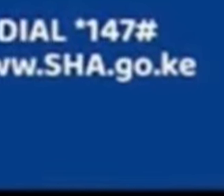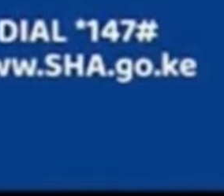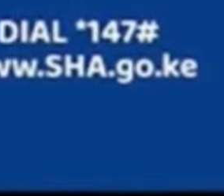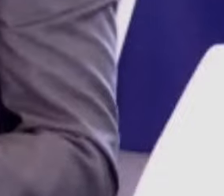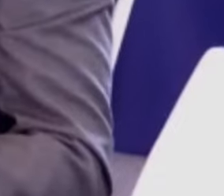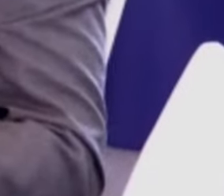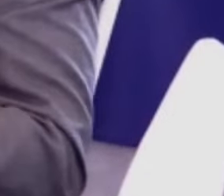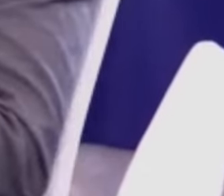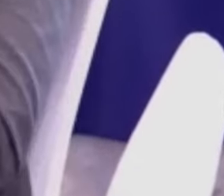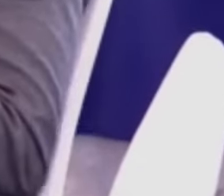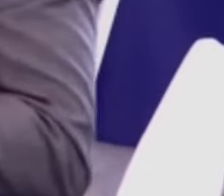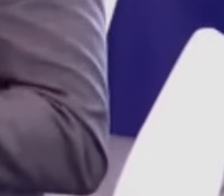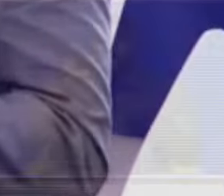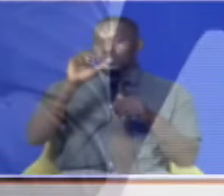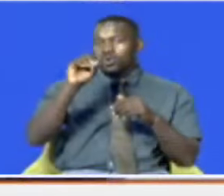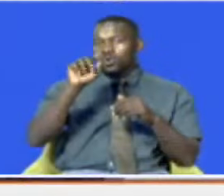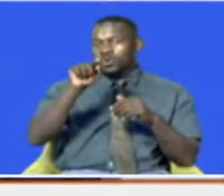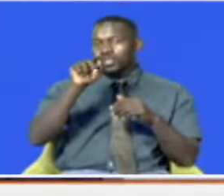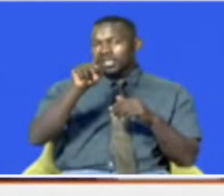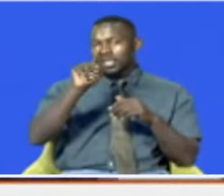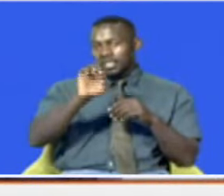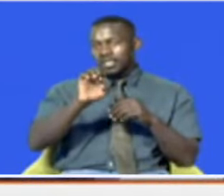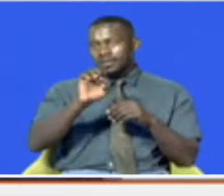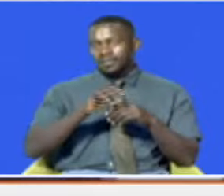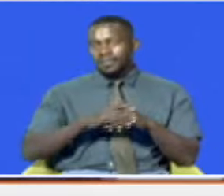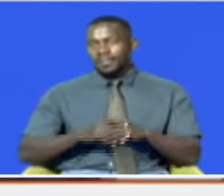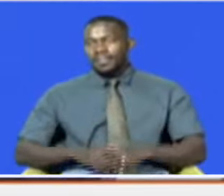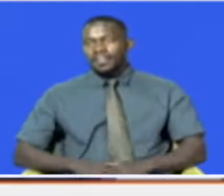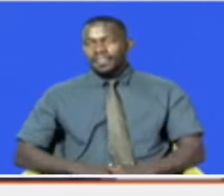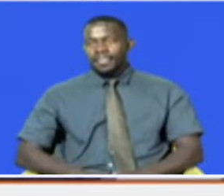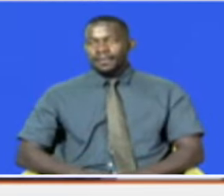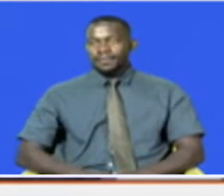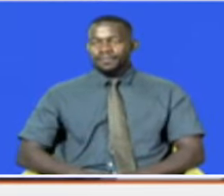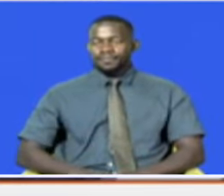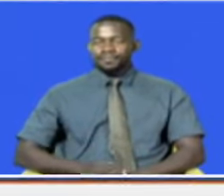www.sha.go.ke. Gloria Milimo, KTN.